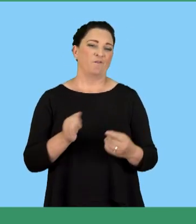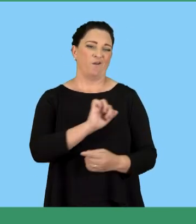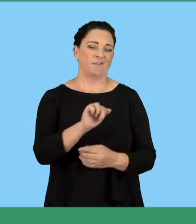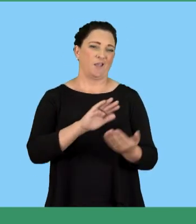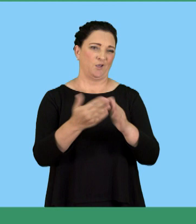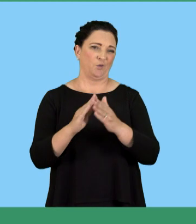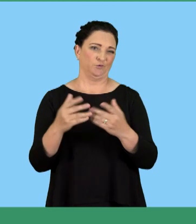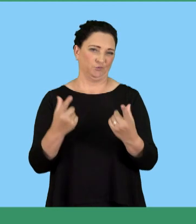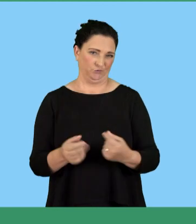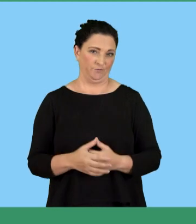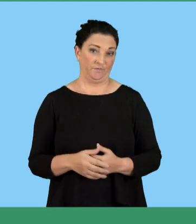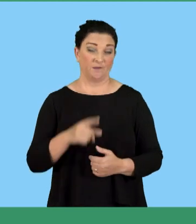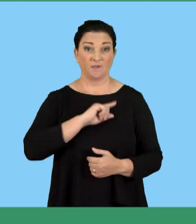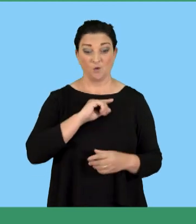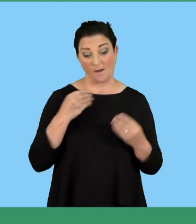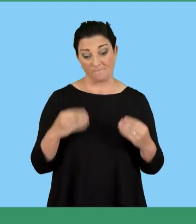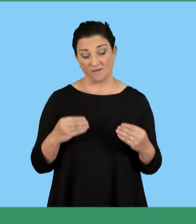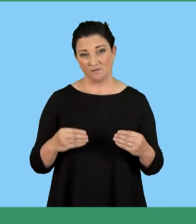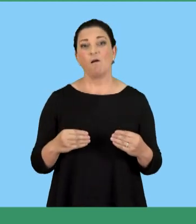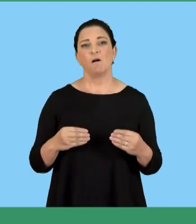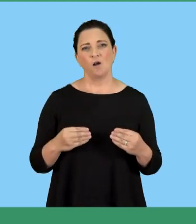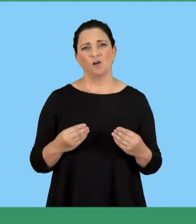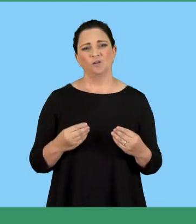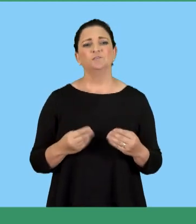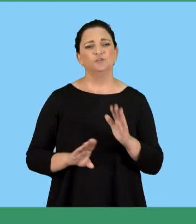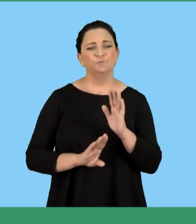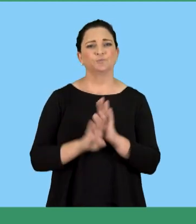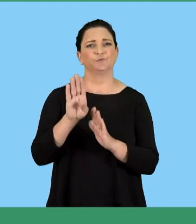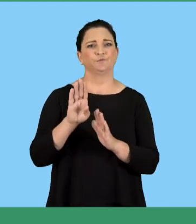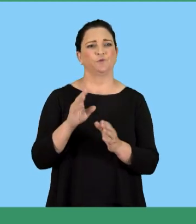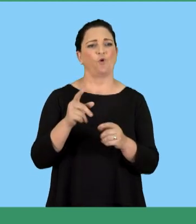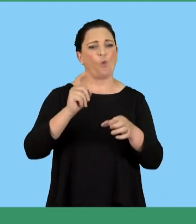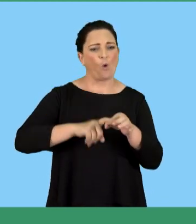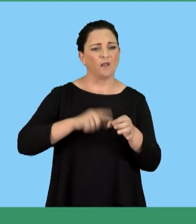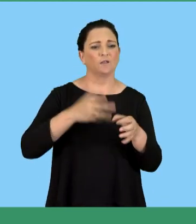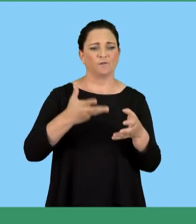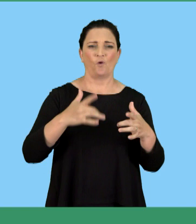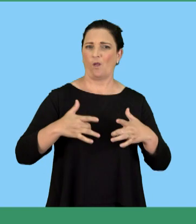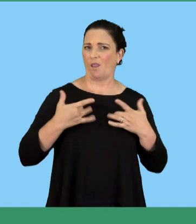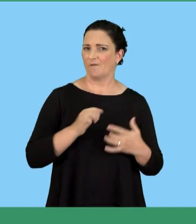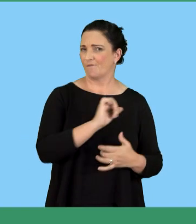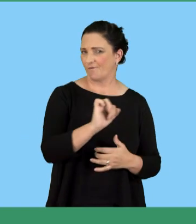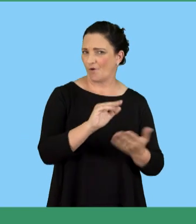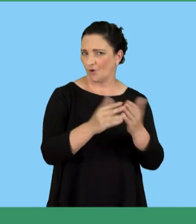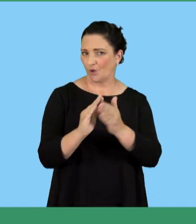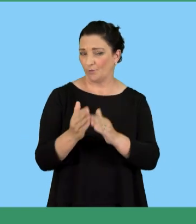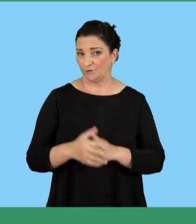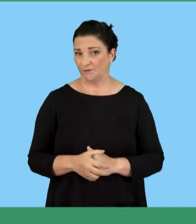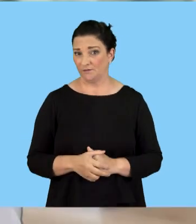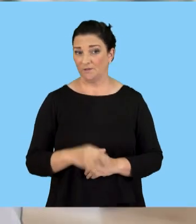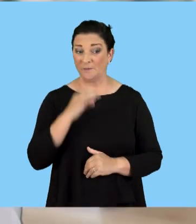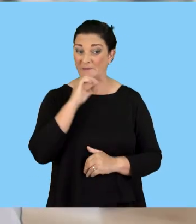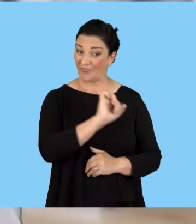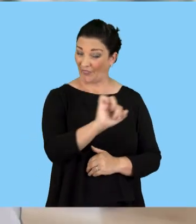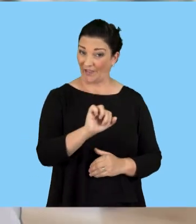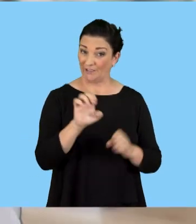of their community. So businesses should improve the general quality of life of their community by investing in